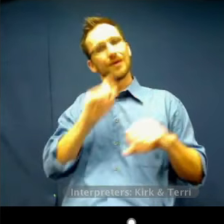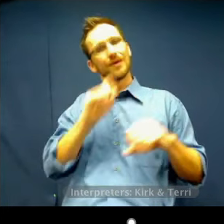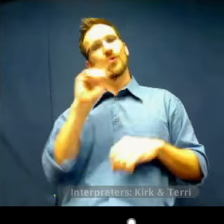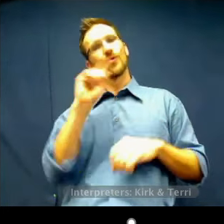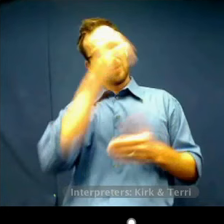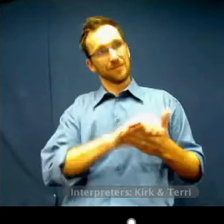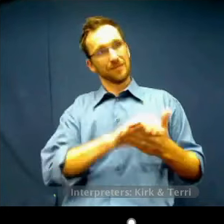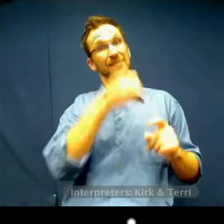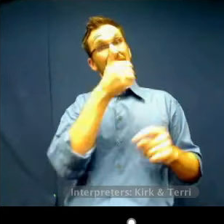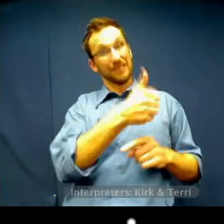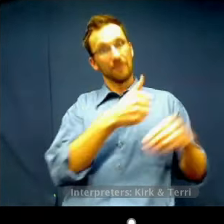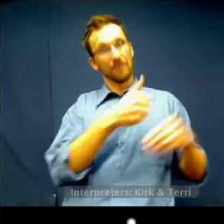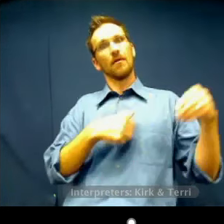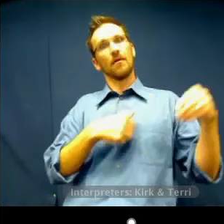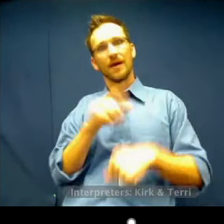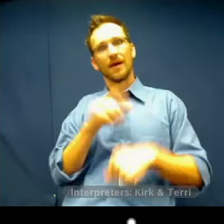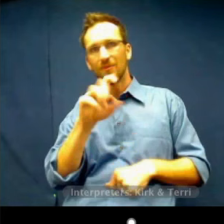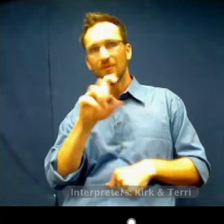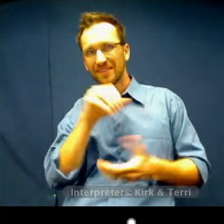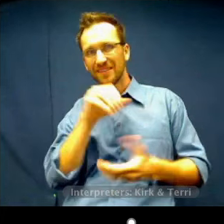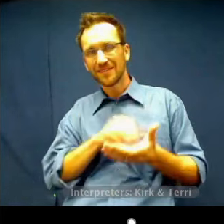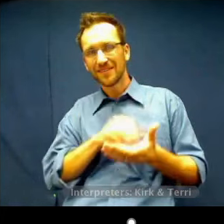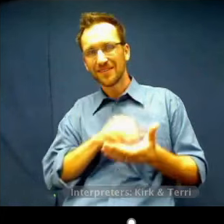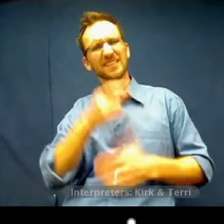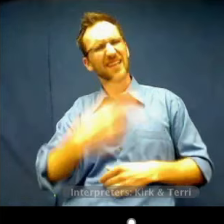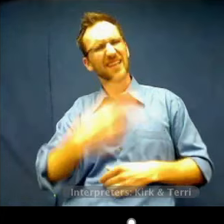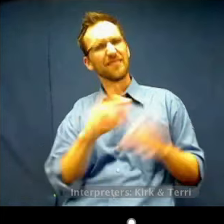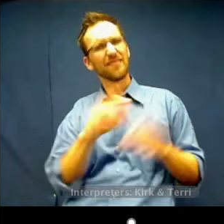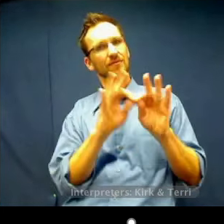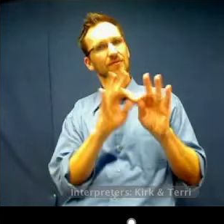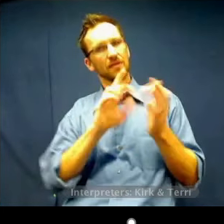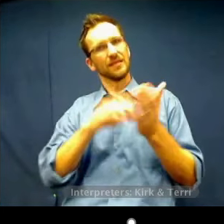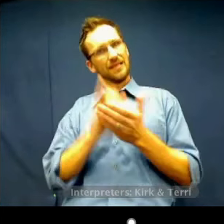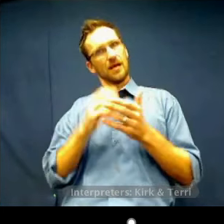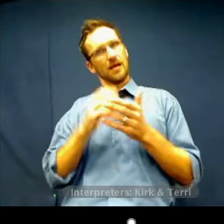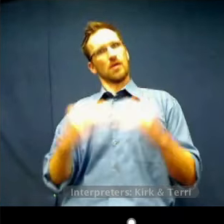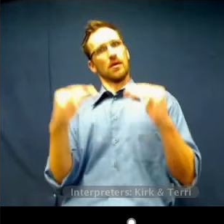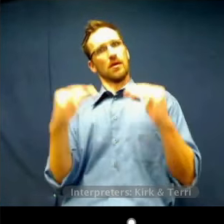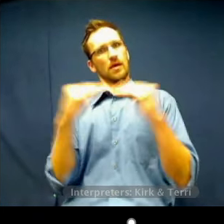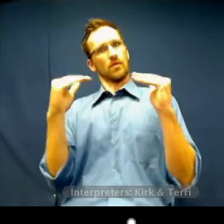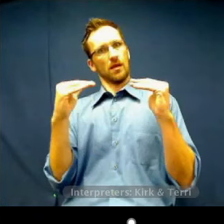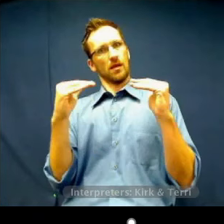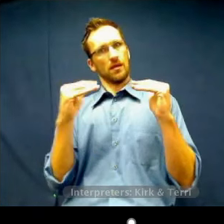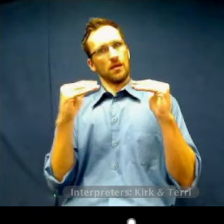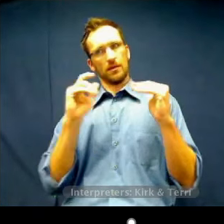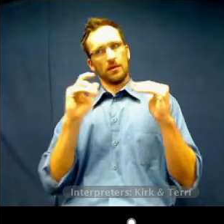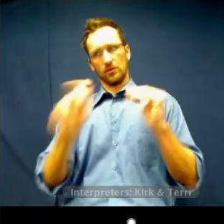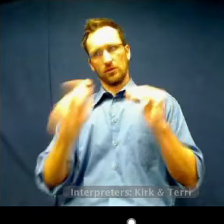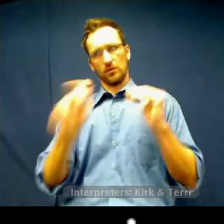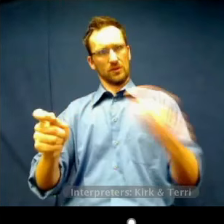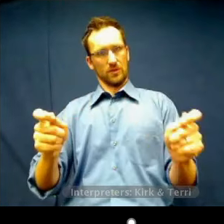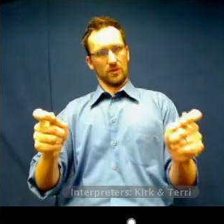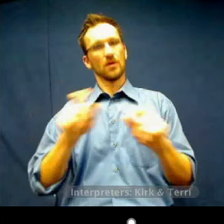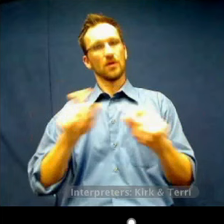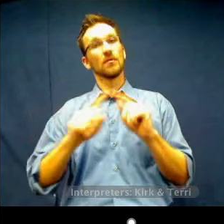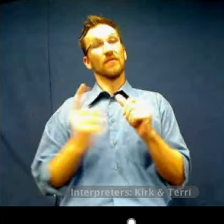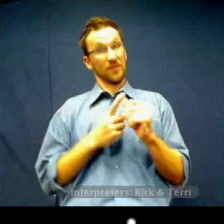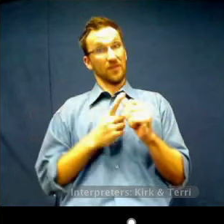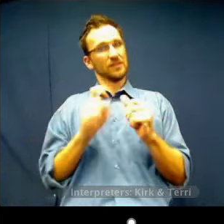That would be how they would equitably distribute the property. But first they have to figure out what is marital property and what's